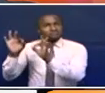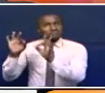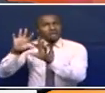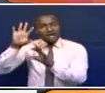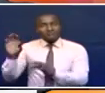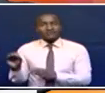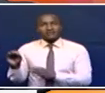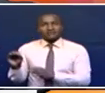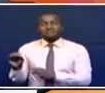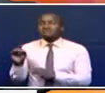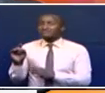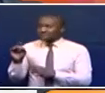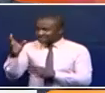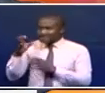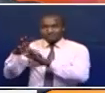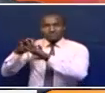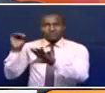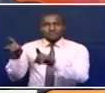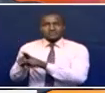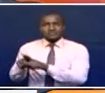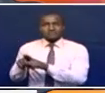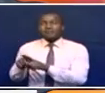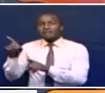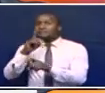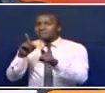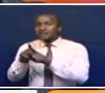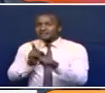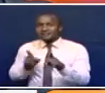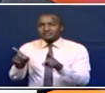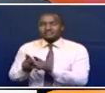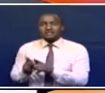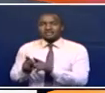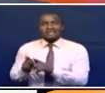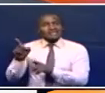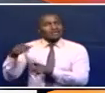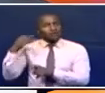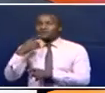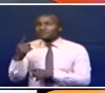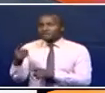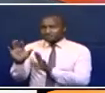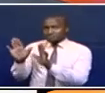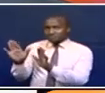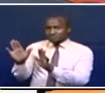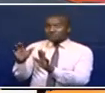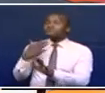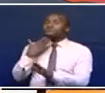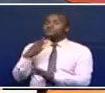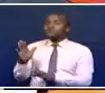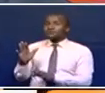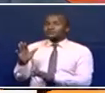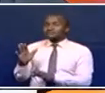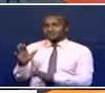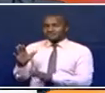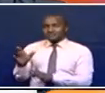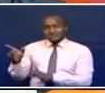needs to be emulated. Tanzanians are brothers and sisters. And they keep on saying, hey, we do not want to get